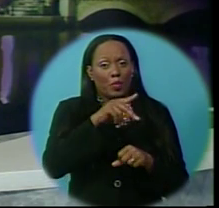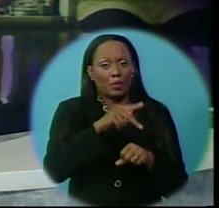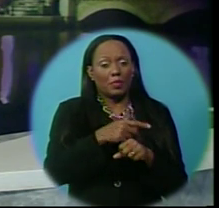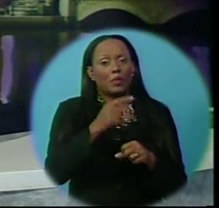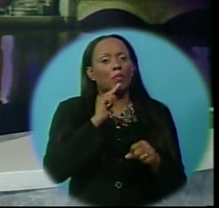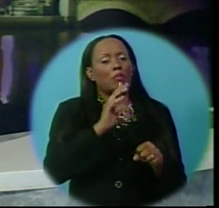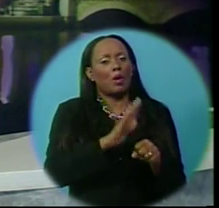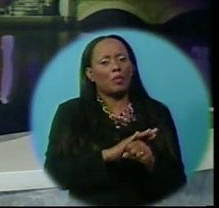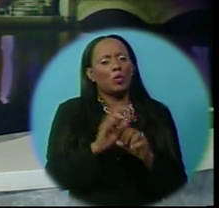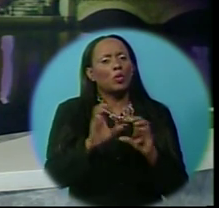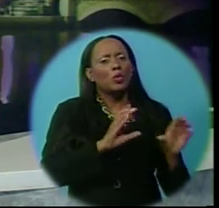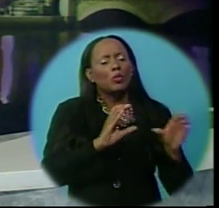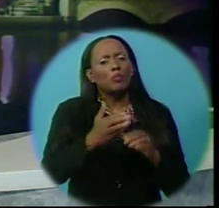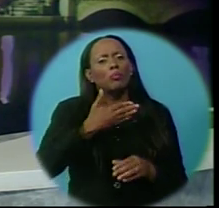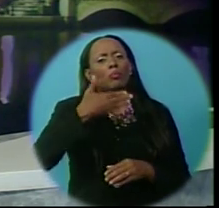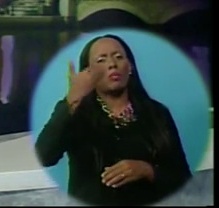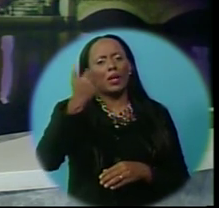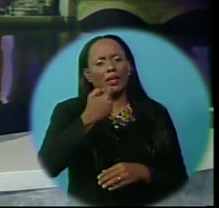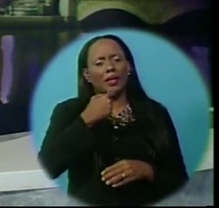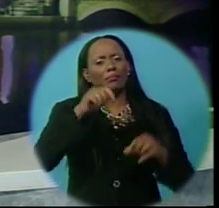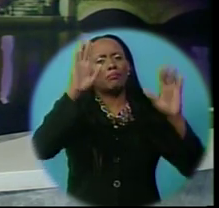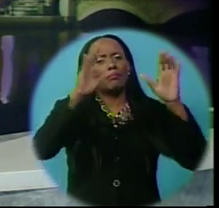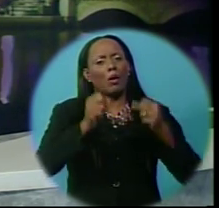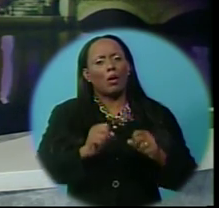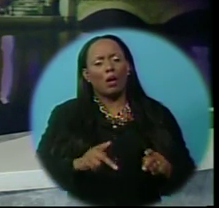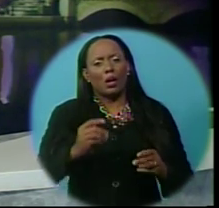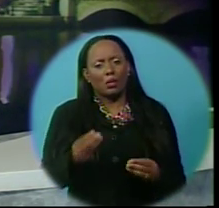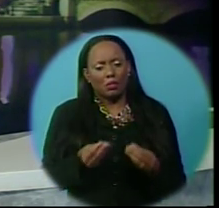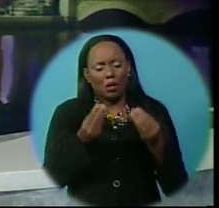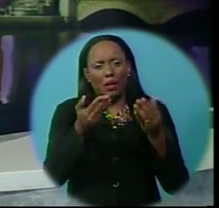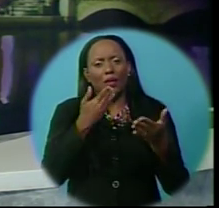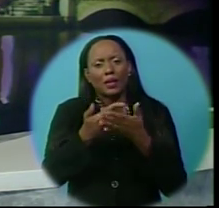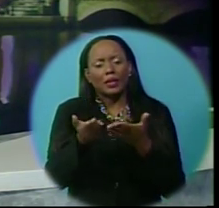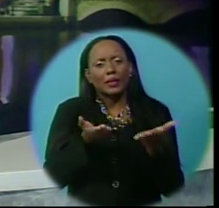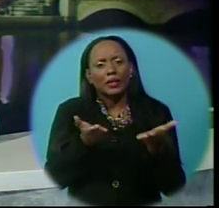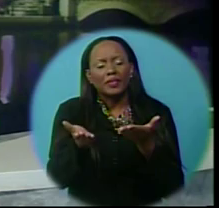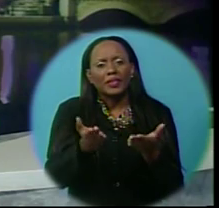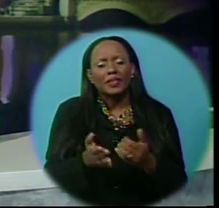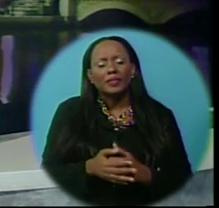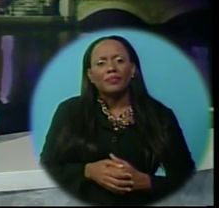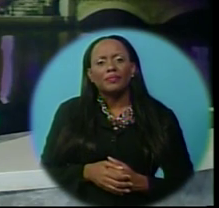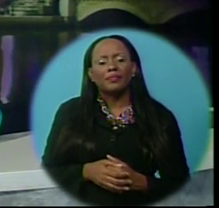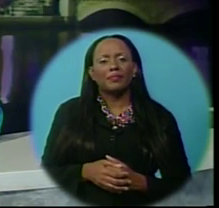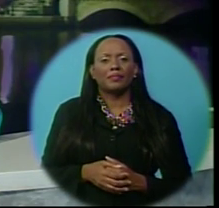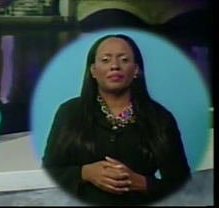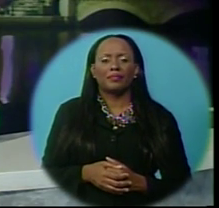her best, saying that she saw the job as an excellent opportunity to provide service.